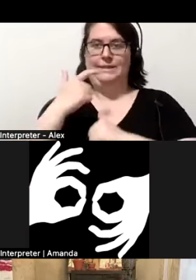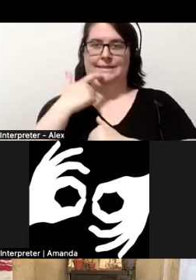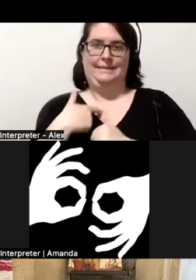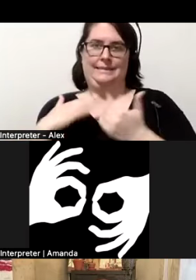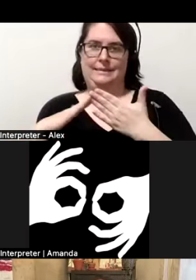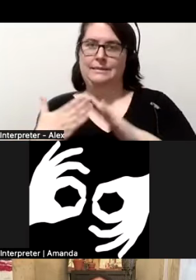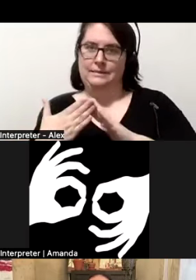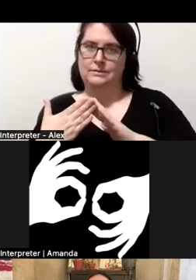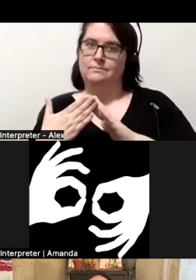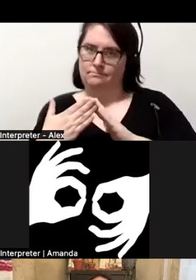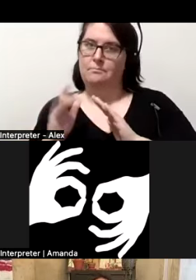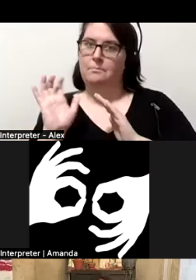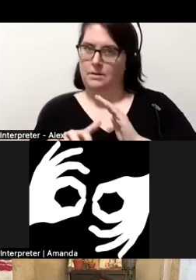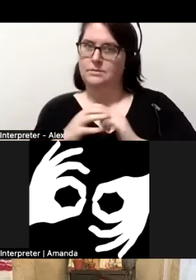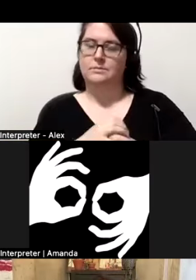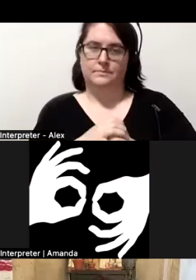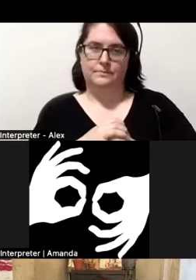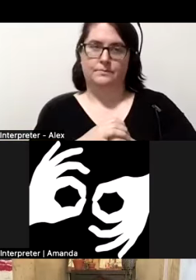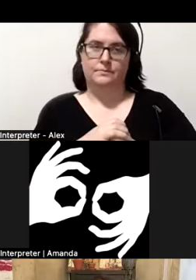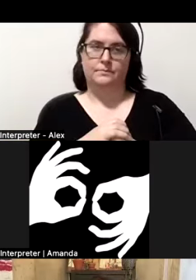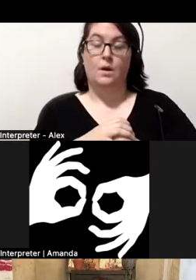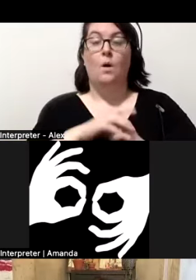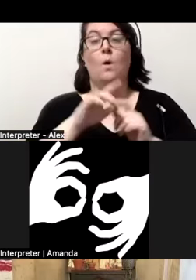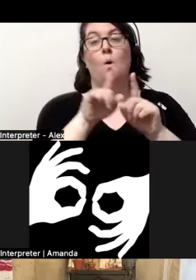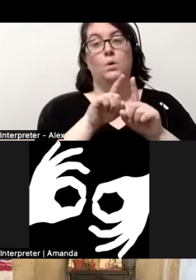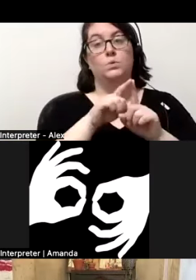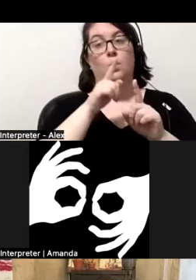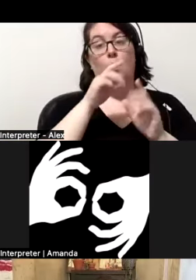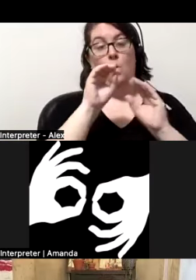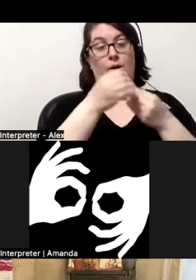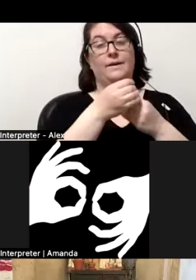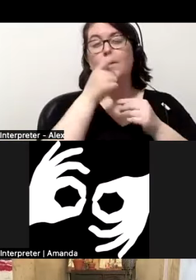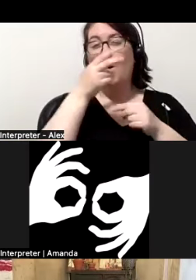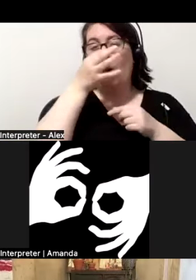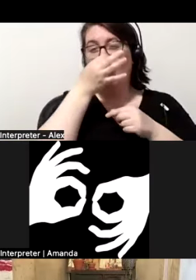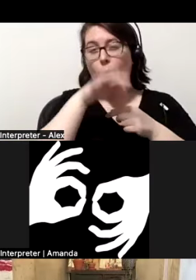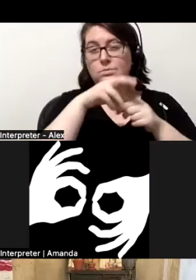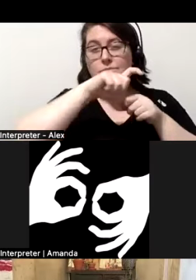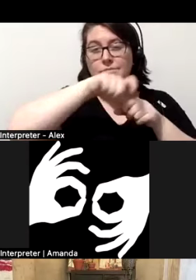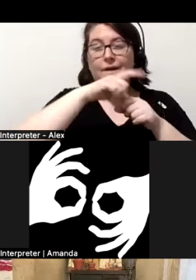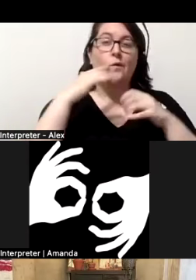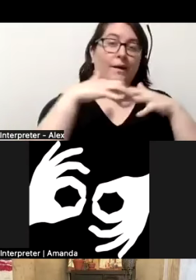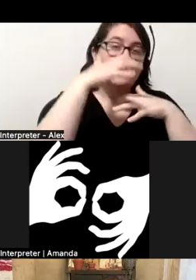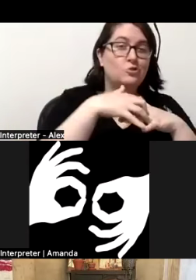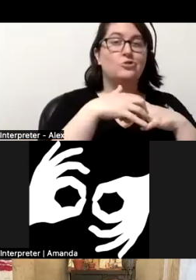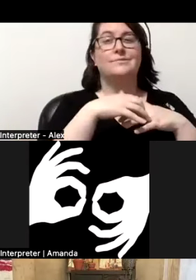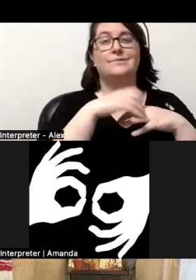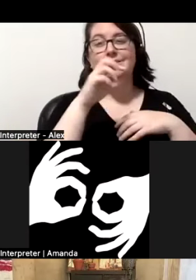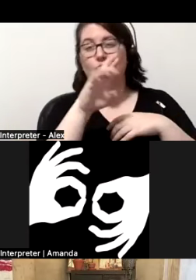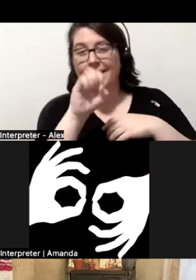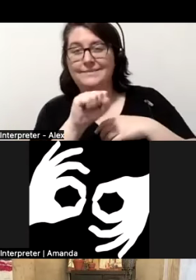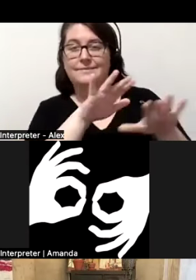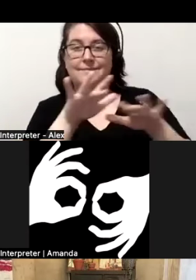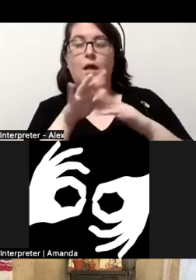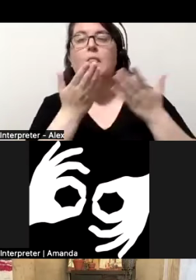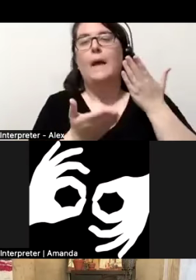Kingston. In addition, organizations registered in nearby areas, including First Nation or Indigenous communities, may be